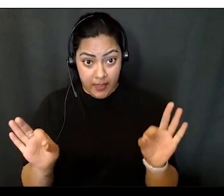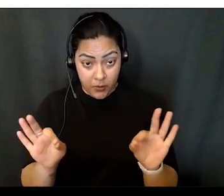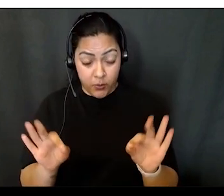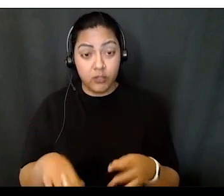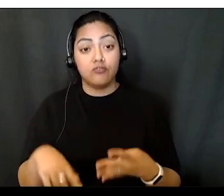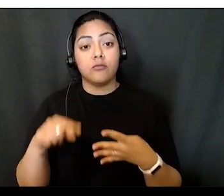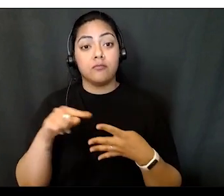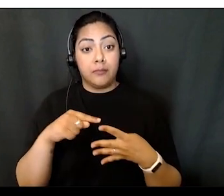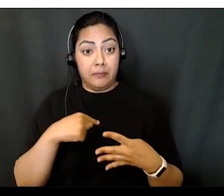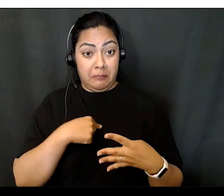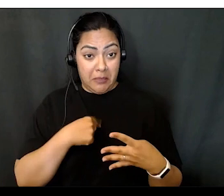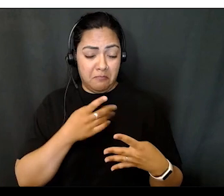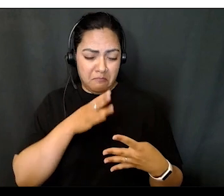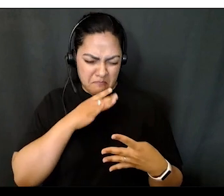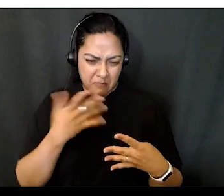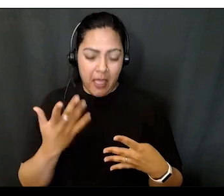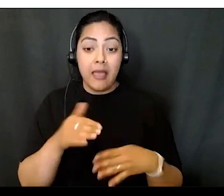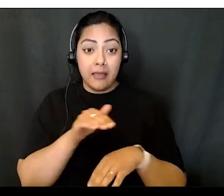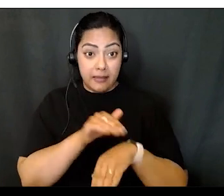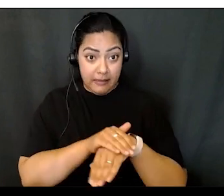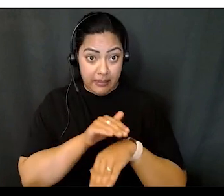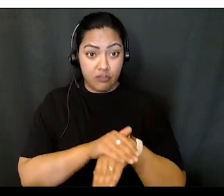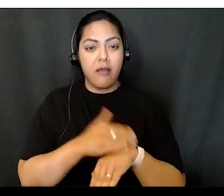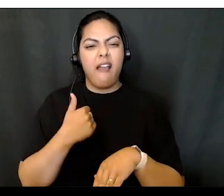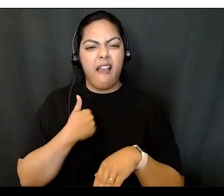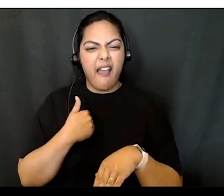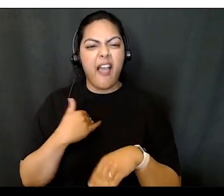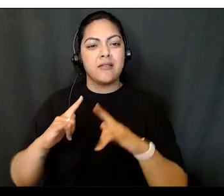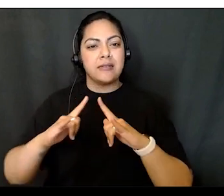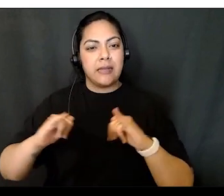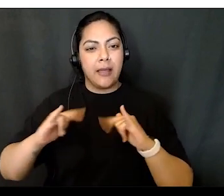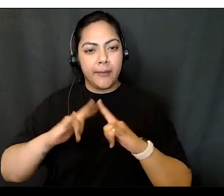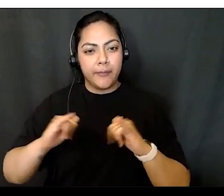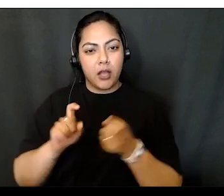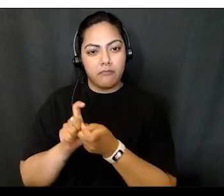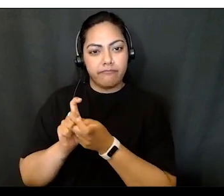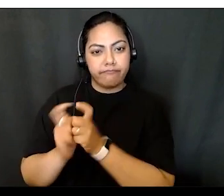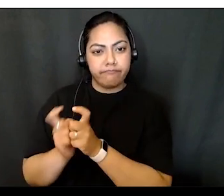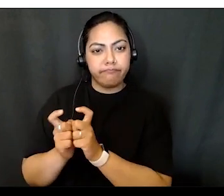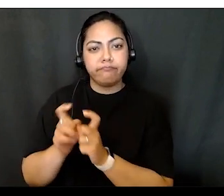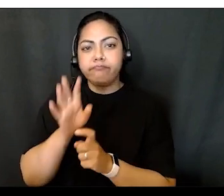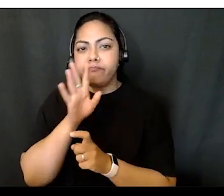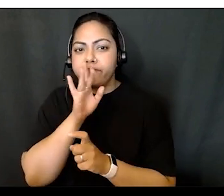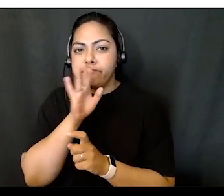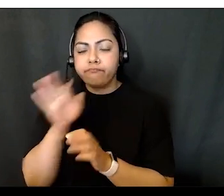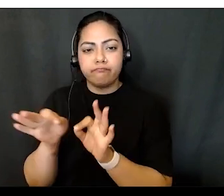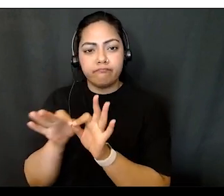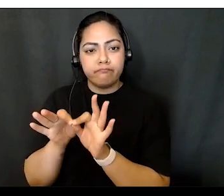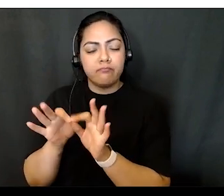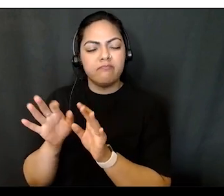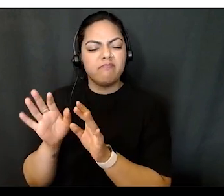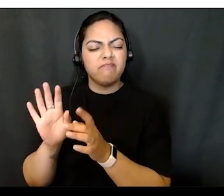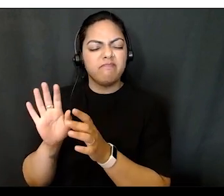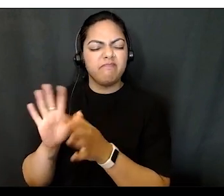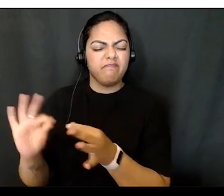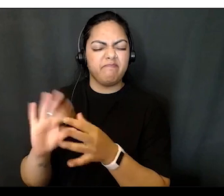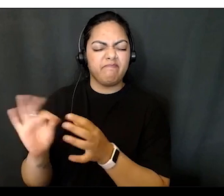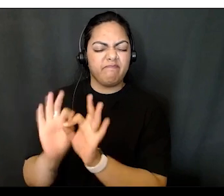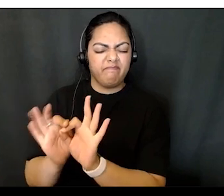speaking in English with simultaneous interpretation in French, ASL, and